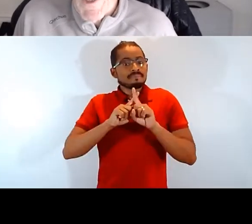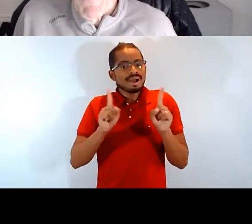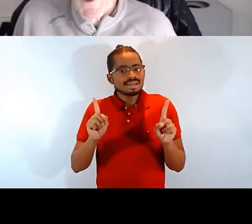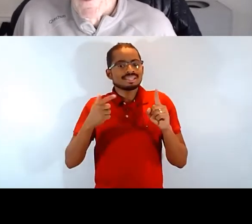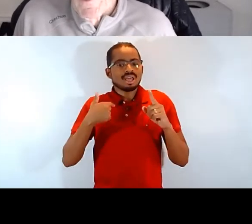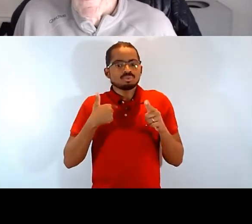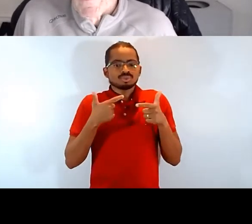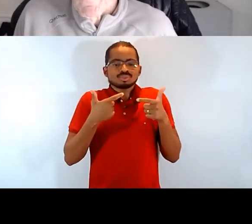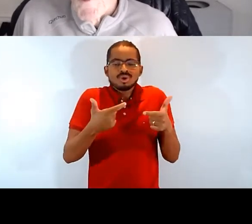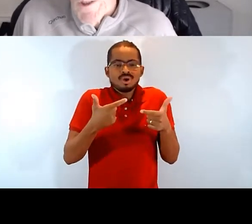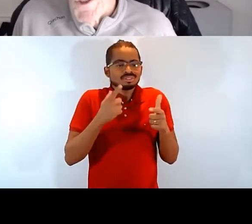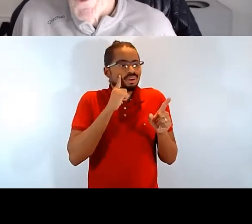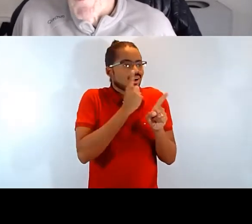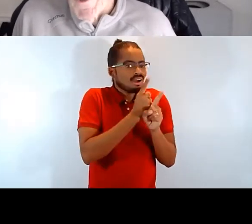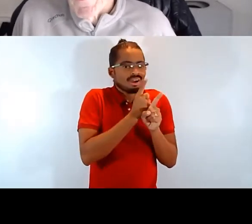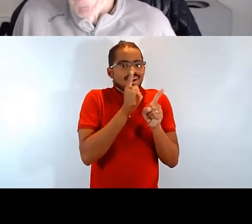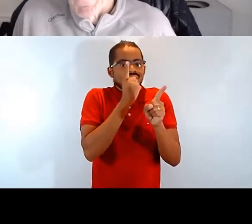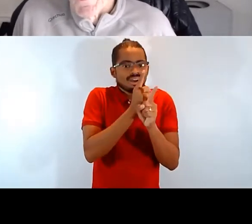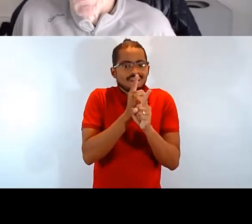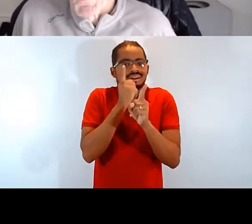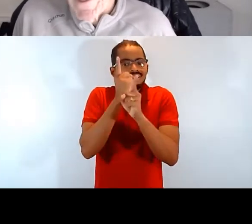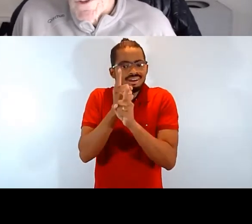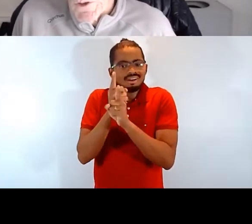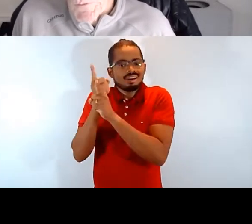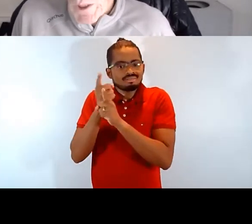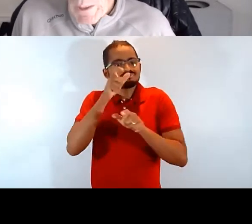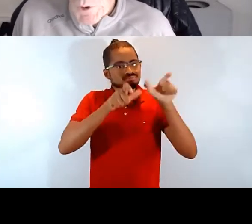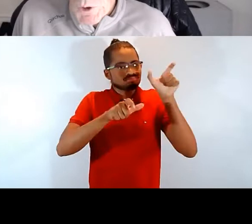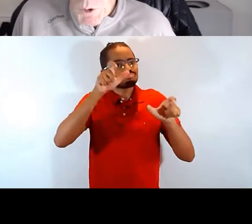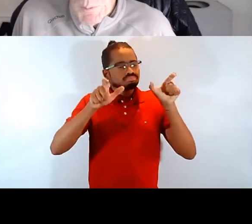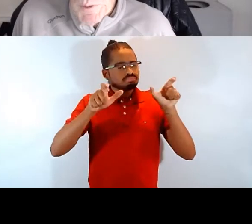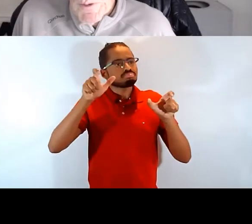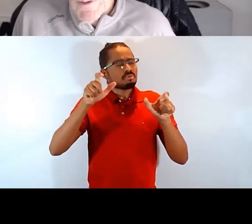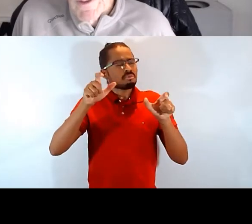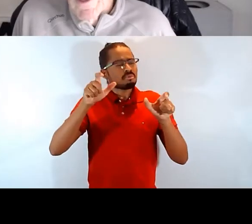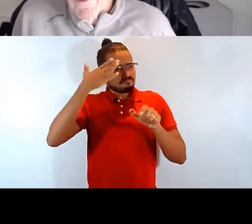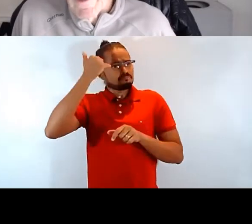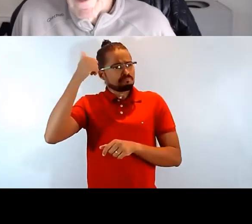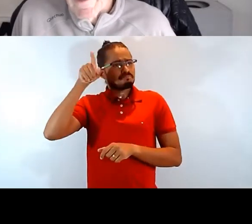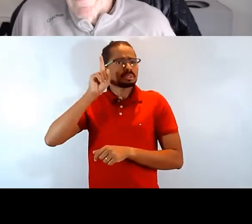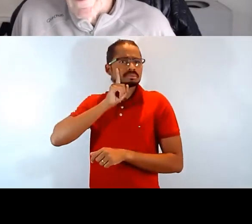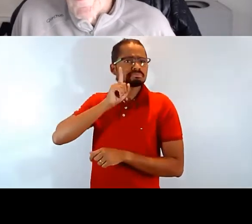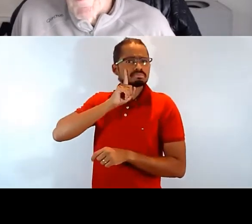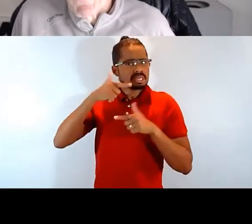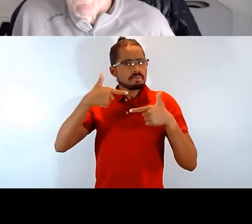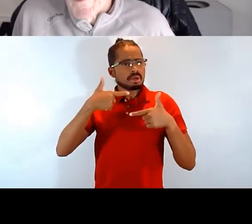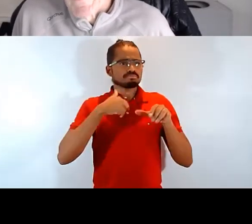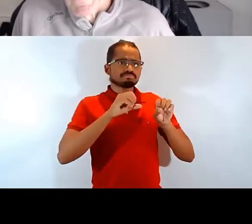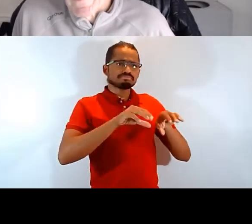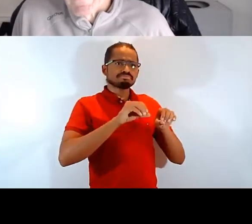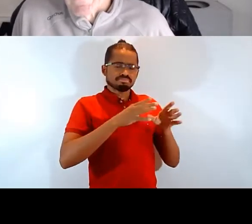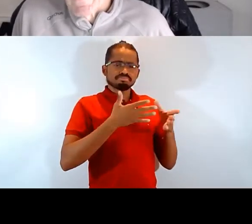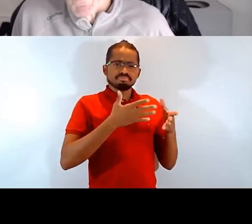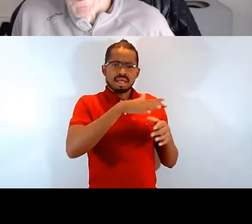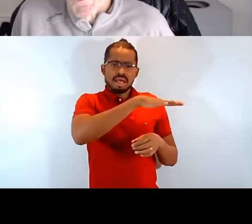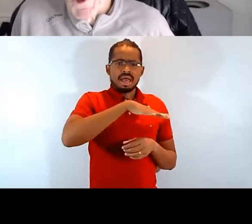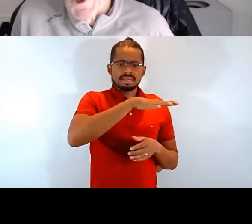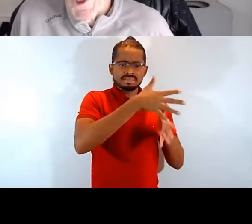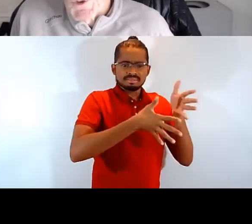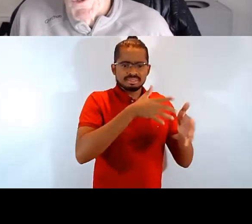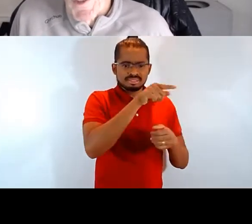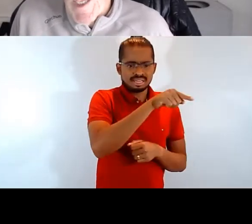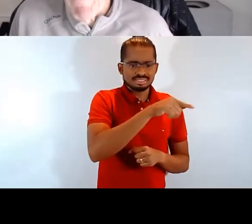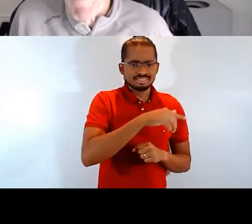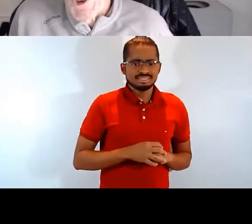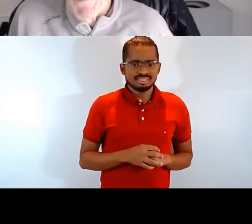with several well-known American trainers of sign language interpreters. And we made friends, and we're still in